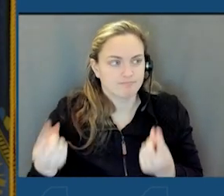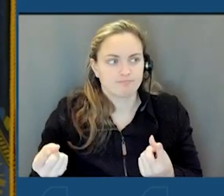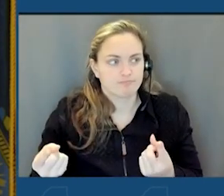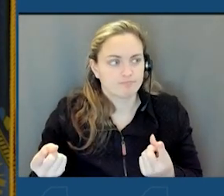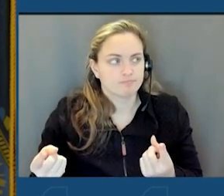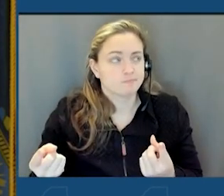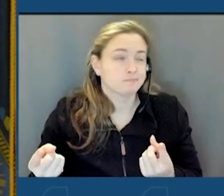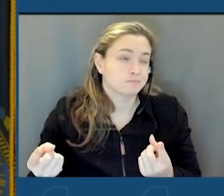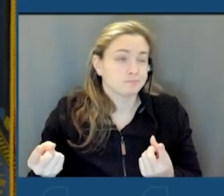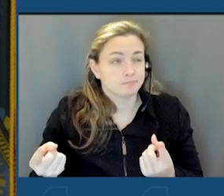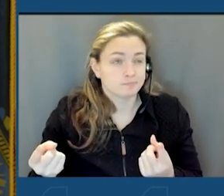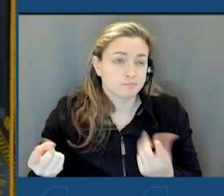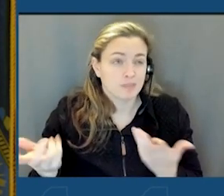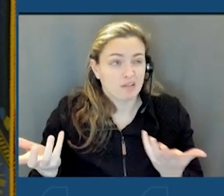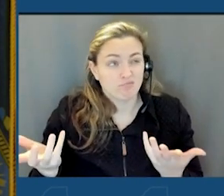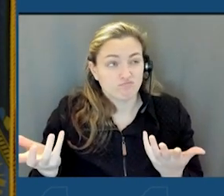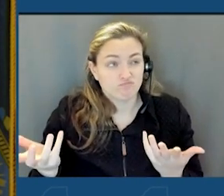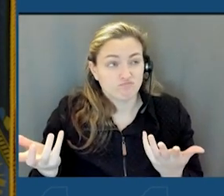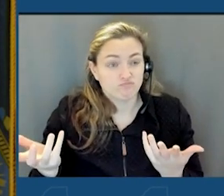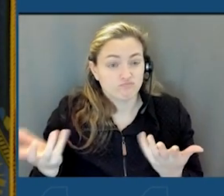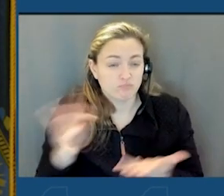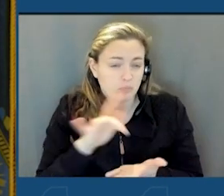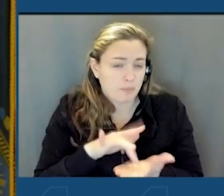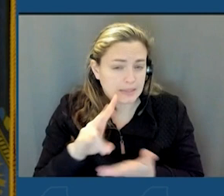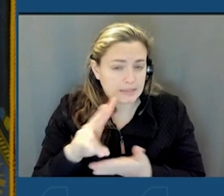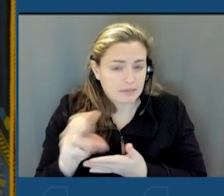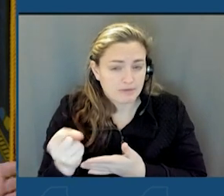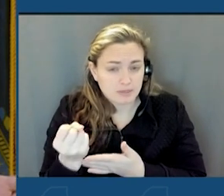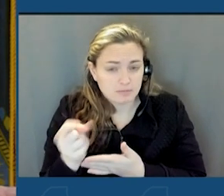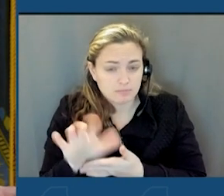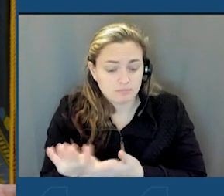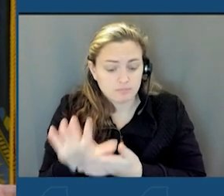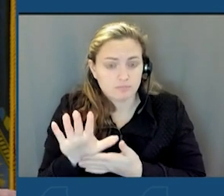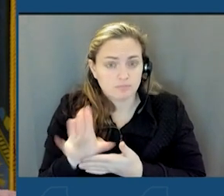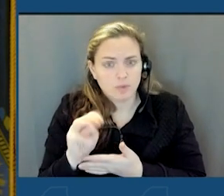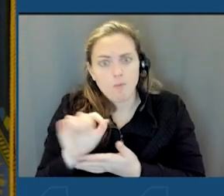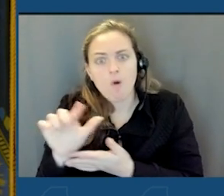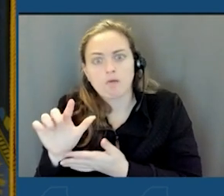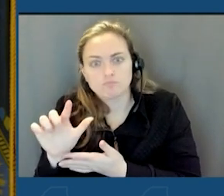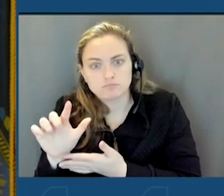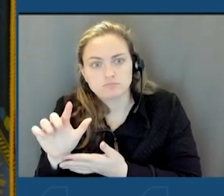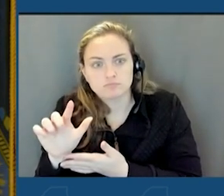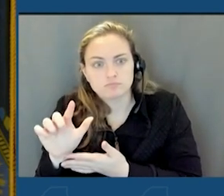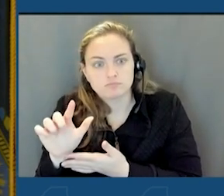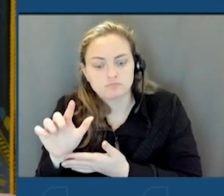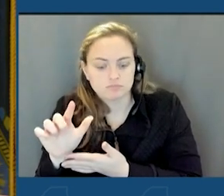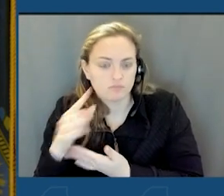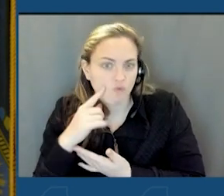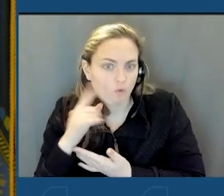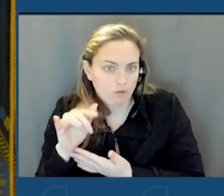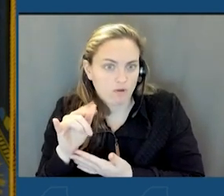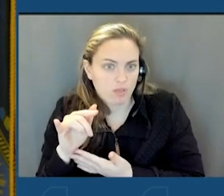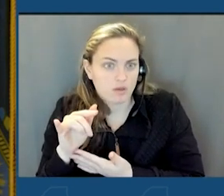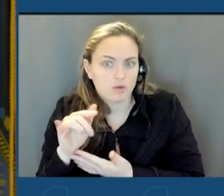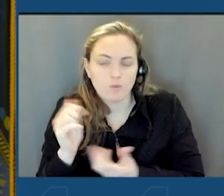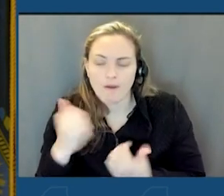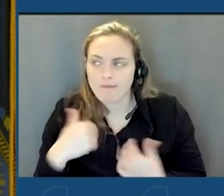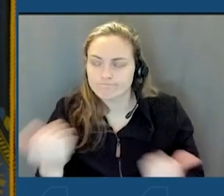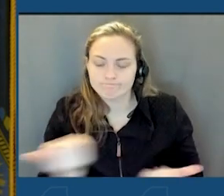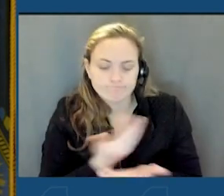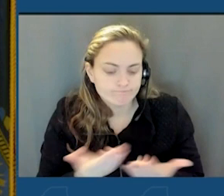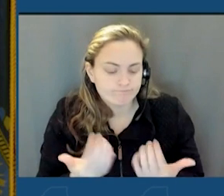until the mid-'70s, the mall of Long Island. We had everything. We